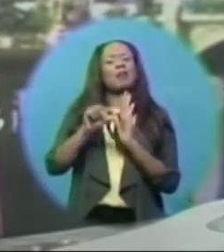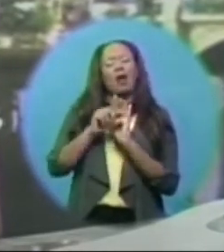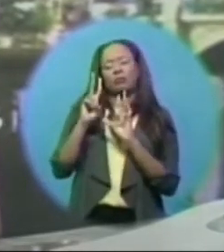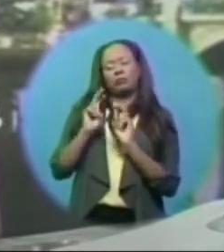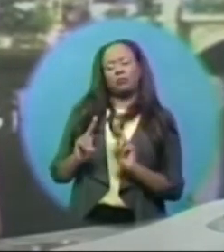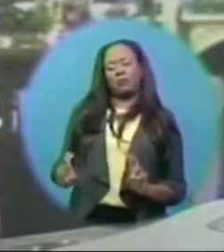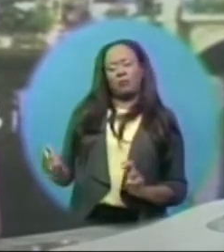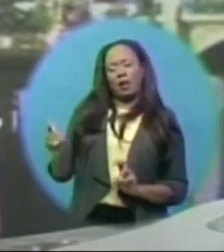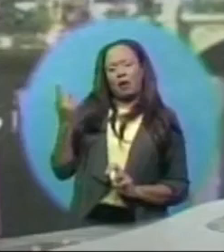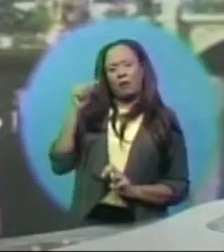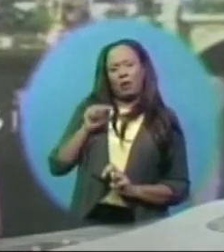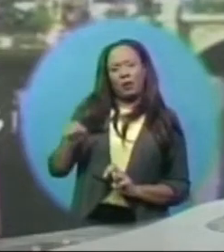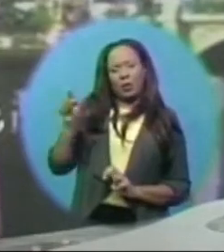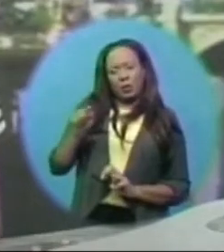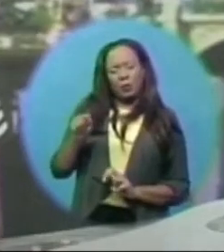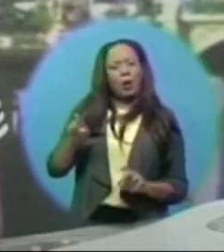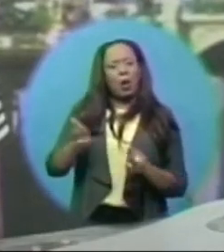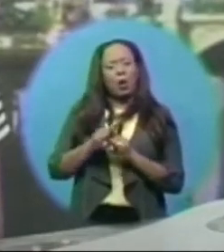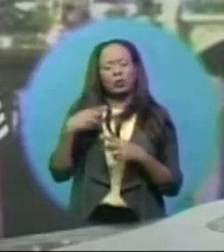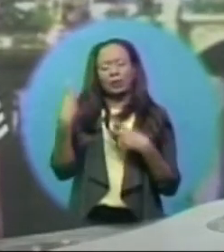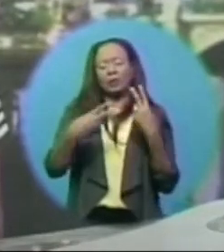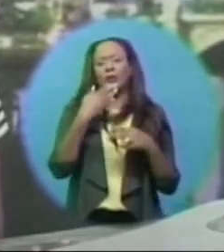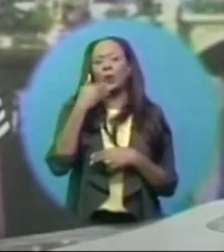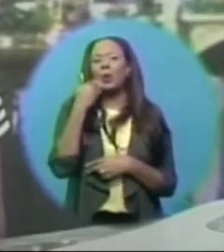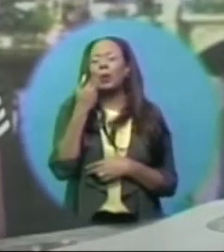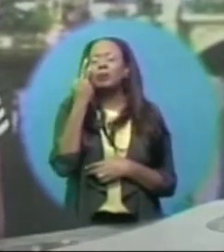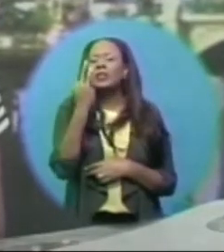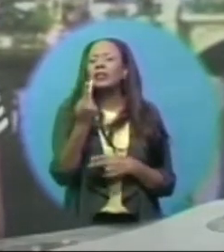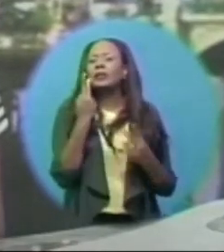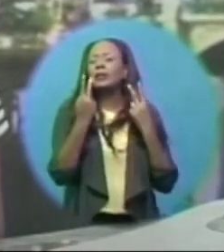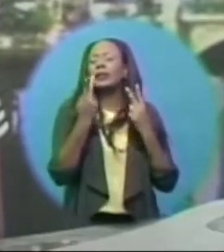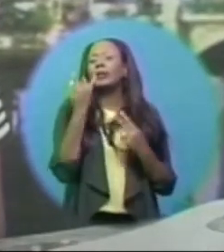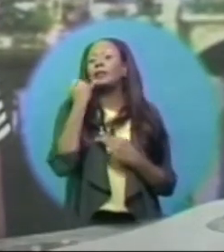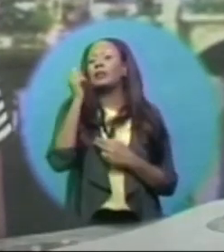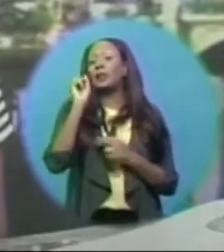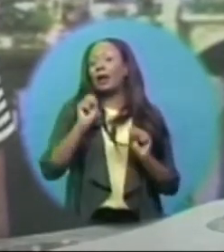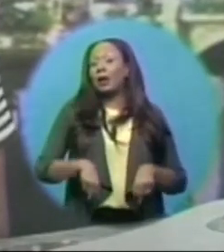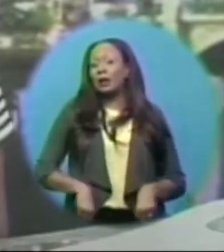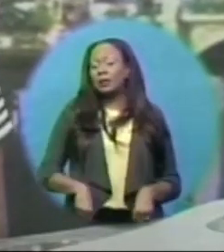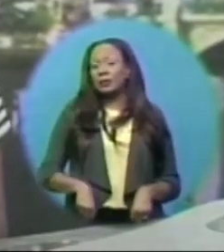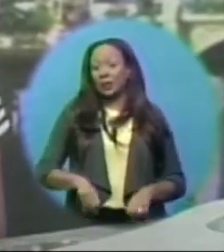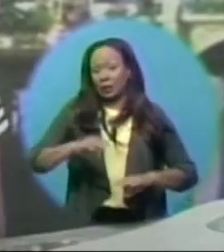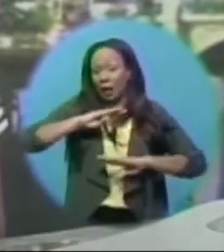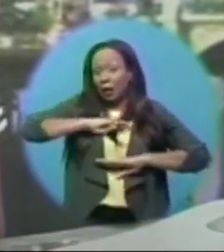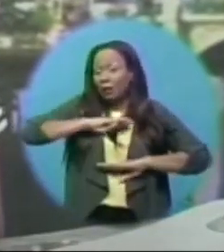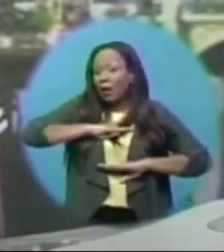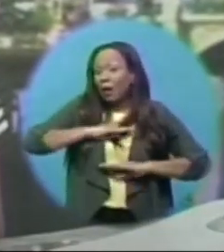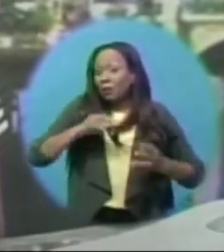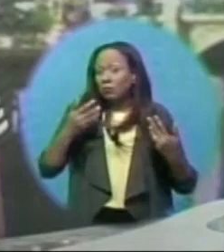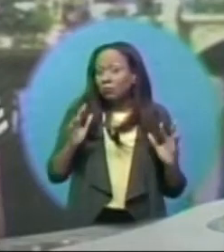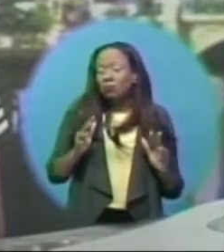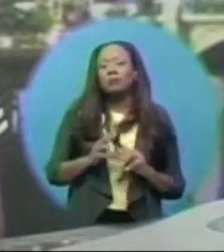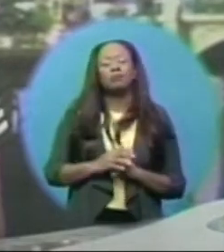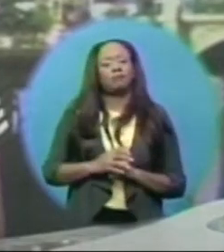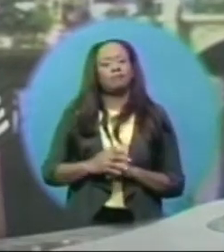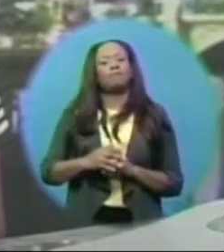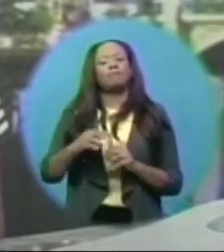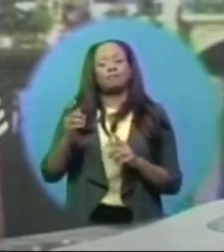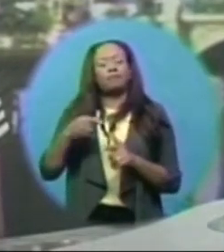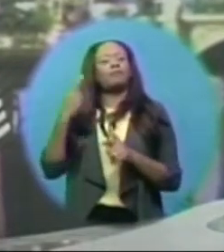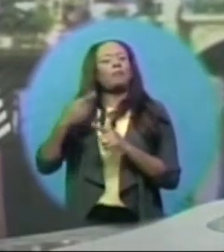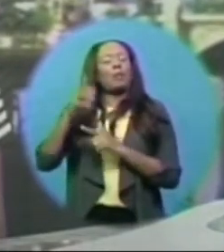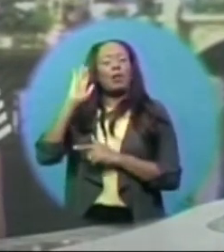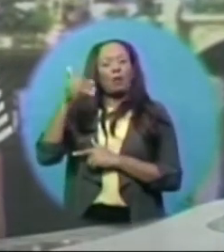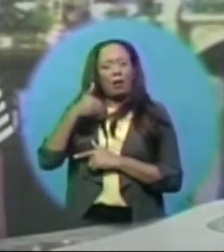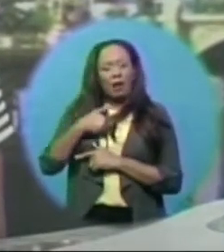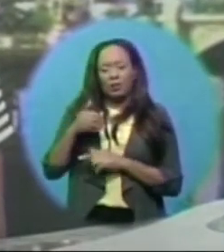assessment to see the physical accommodation and amenities. If the requirements are met, the applicant is then paired with a child who they